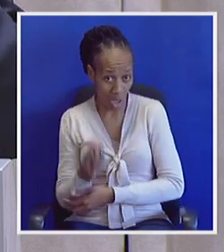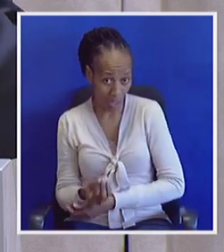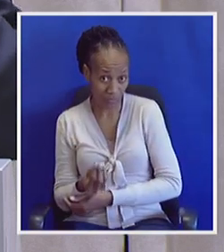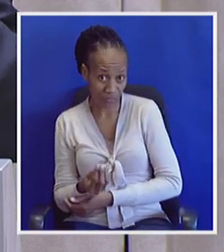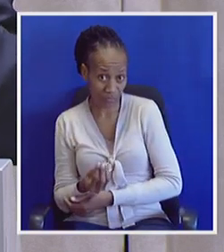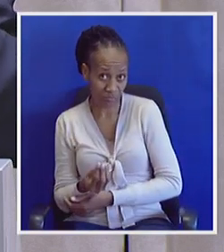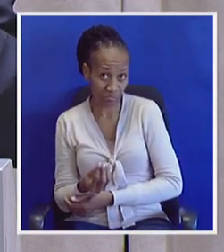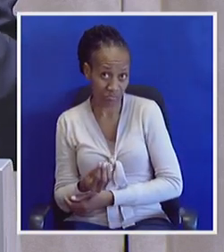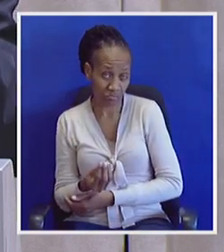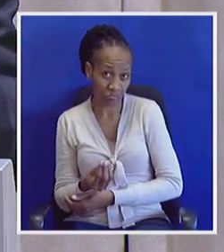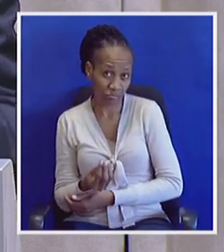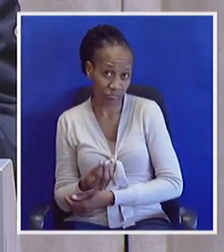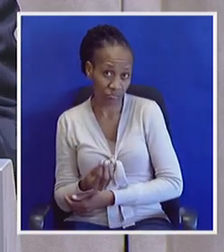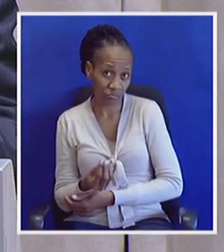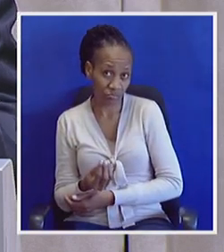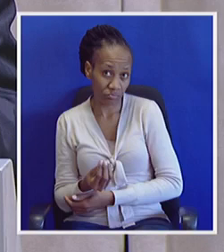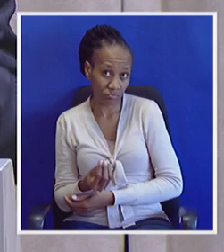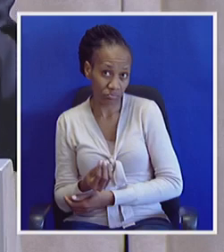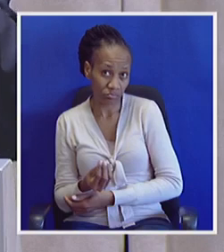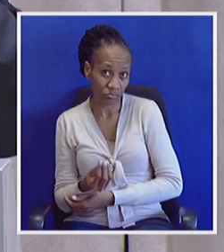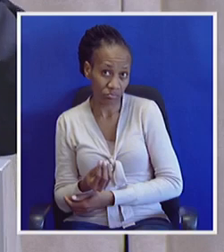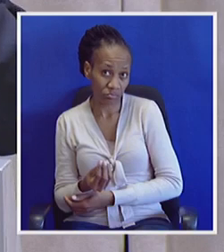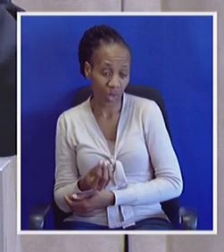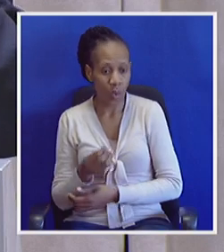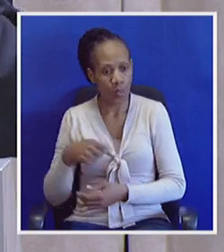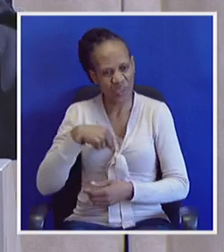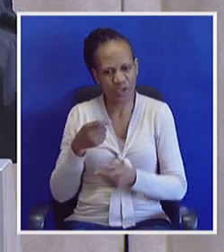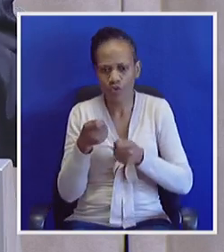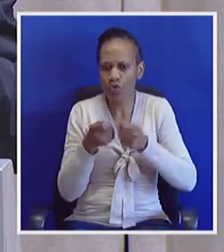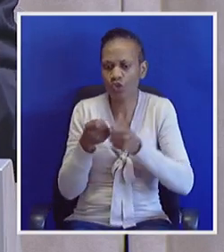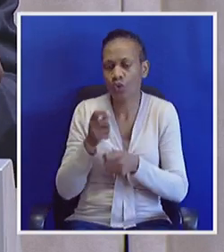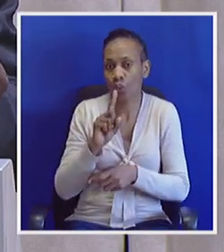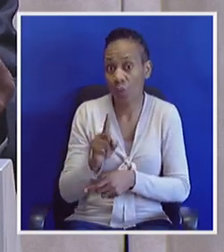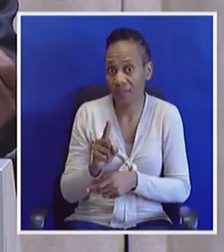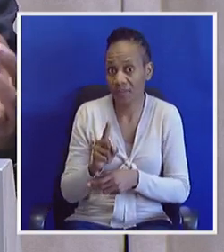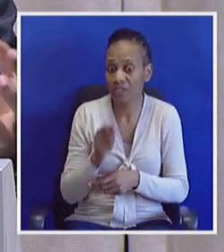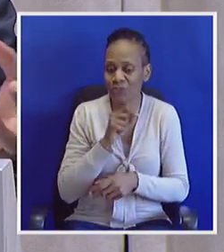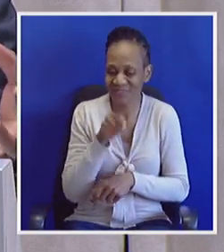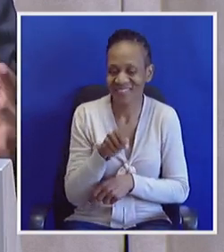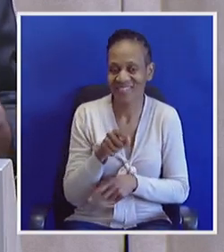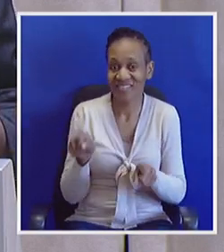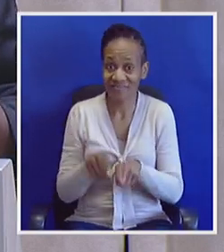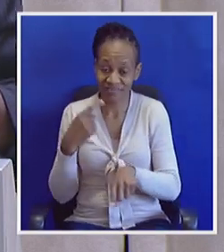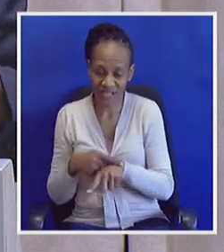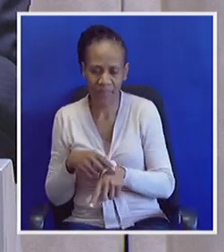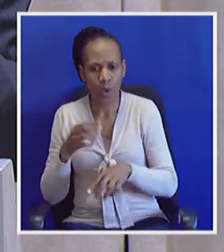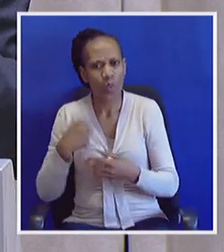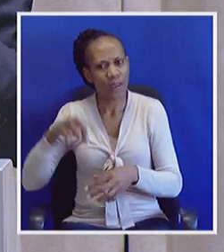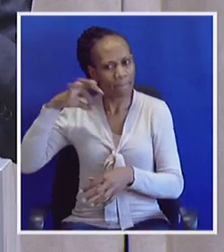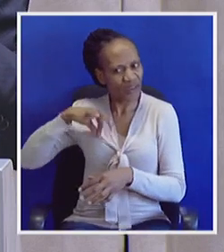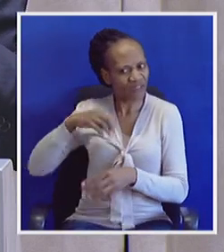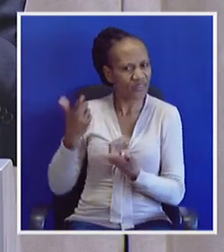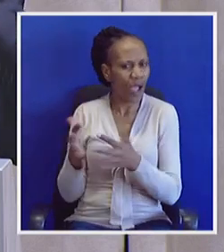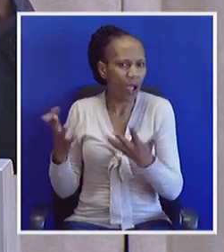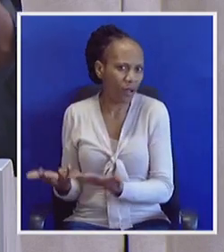our leverage, which is based on what we are able to control and what we are able to gain from the control